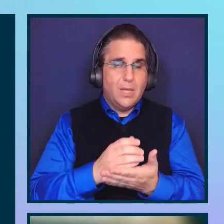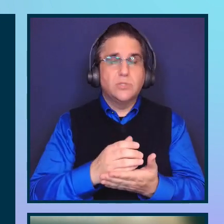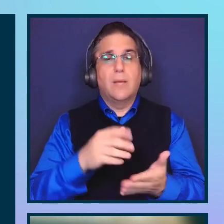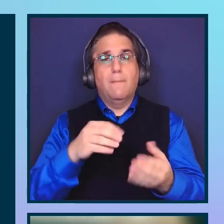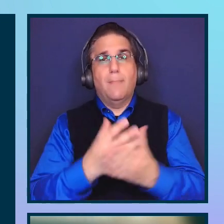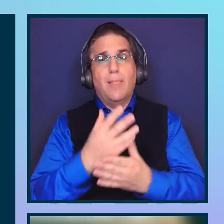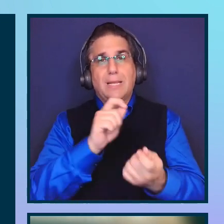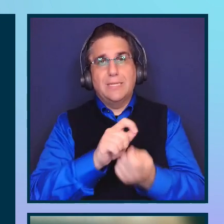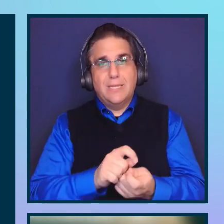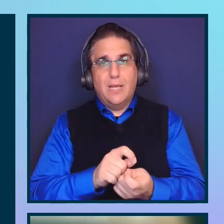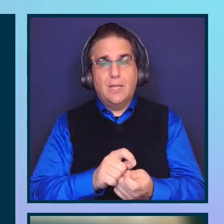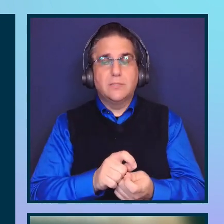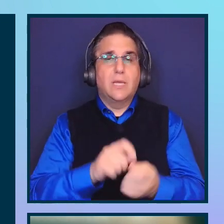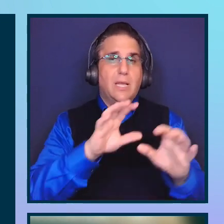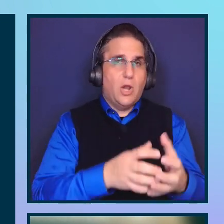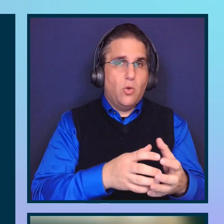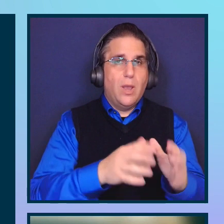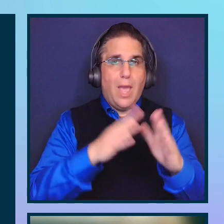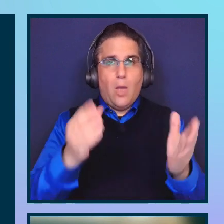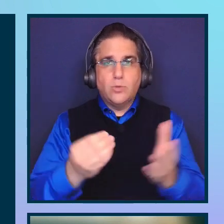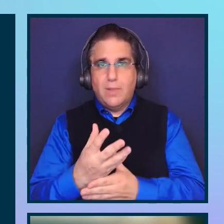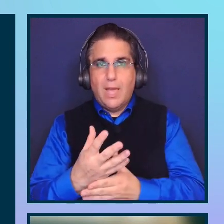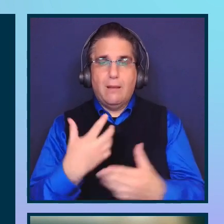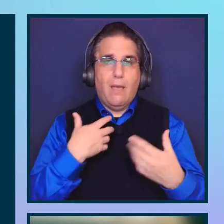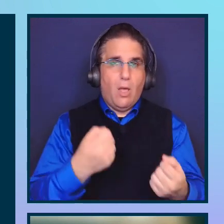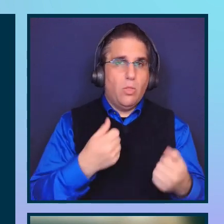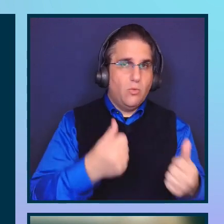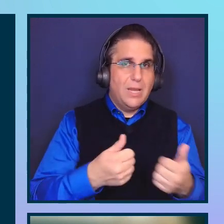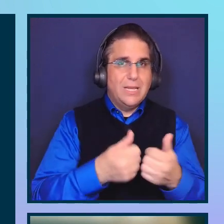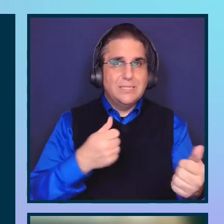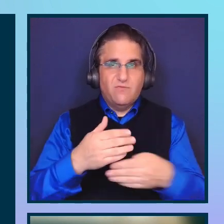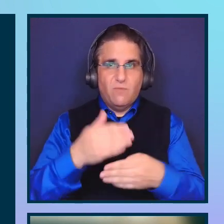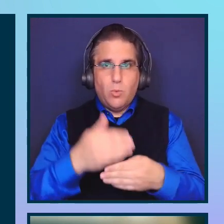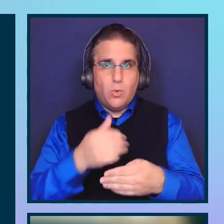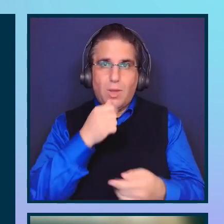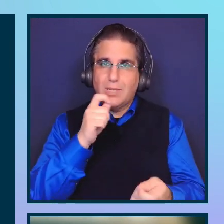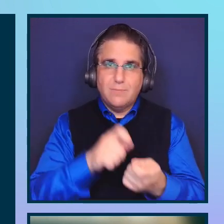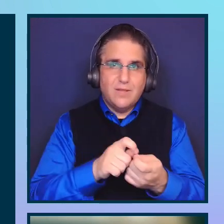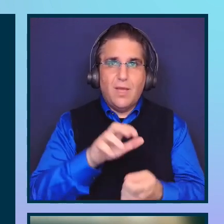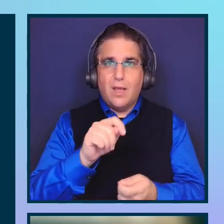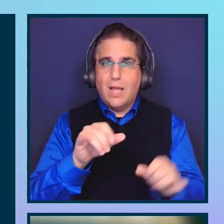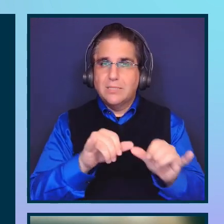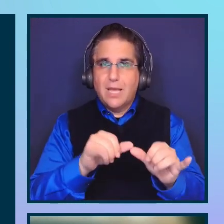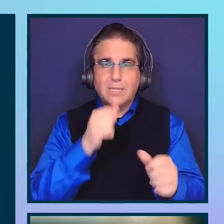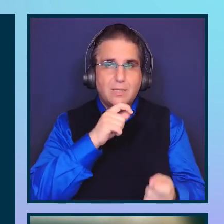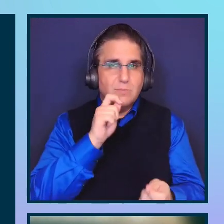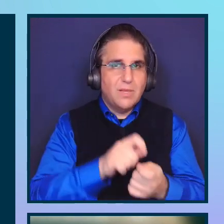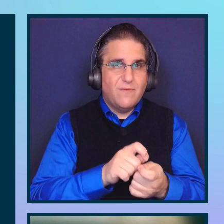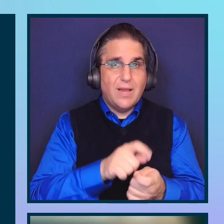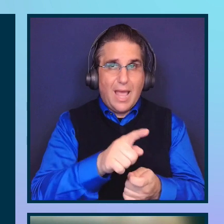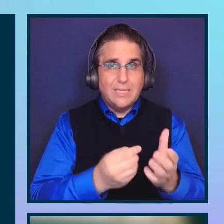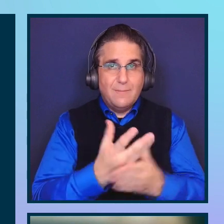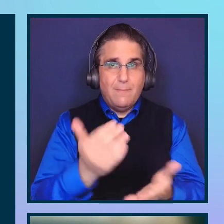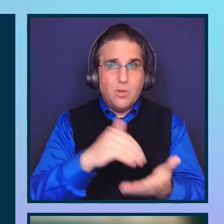category, houseplant. Plant health, great. Distance from window, unspecified. Pot size, unspecified. Has this plant been repotted?